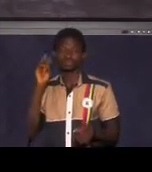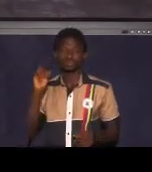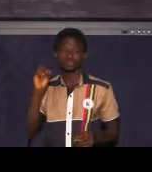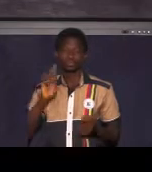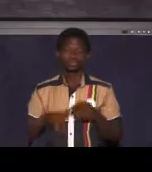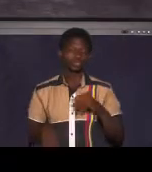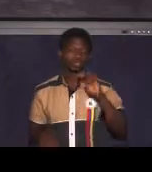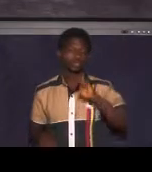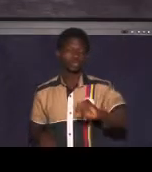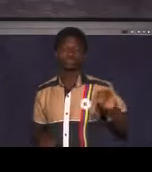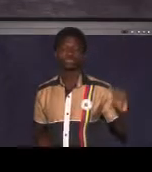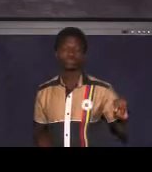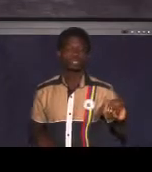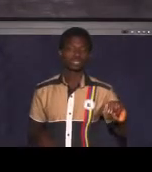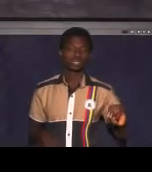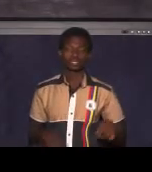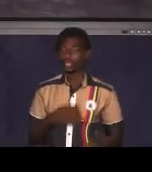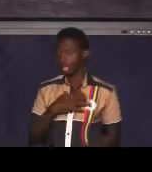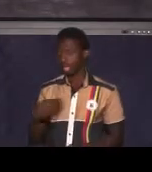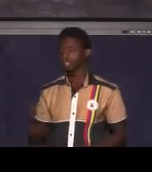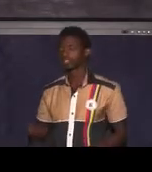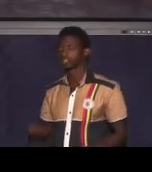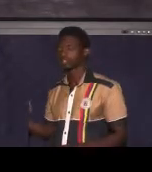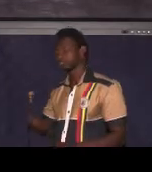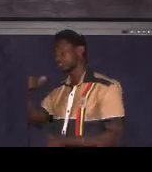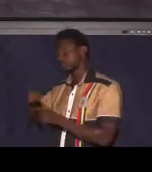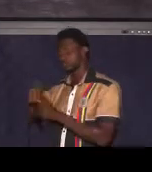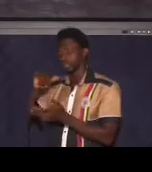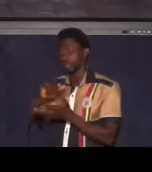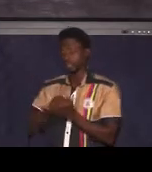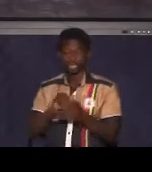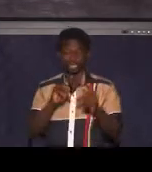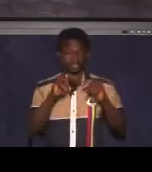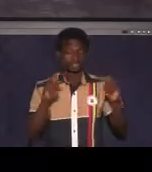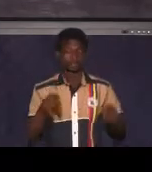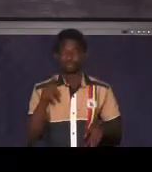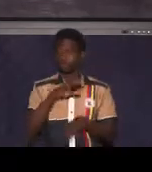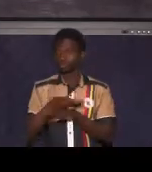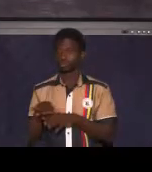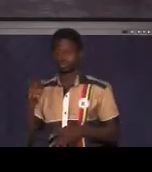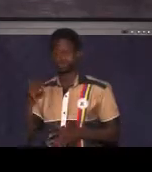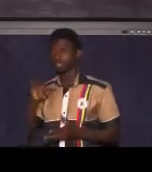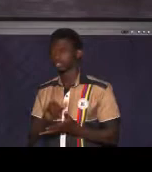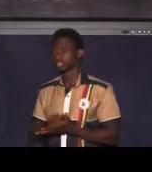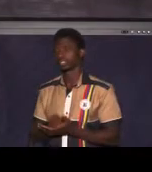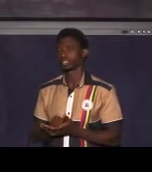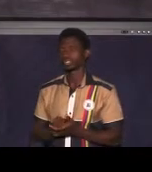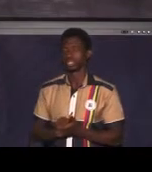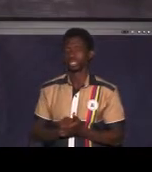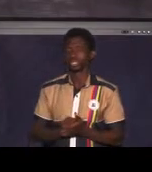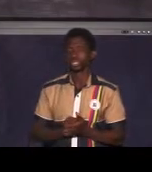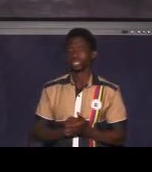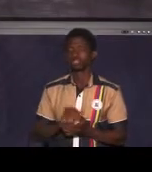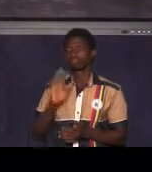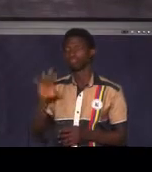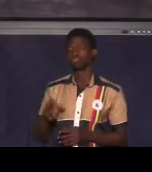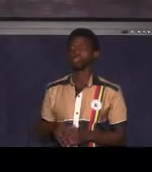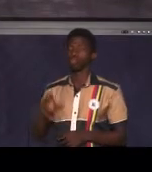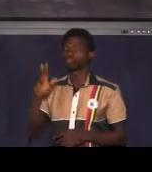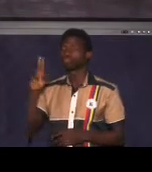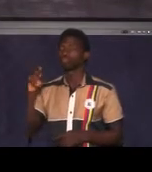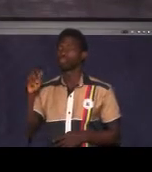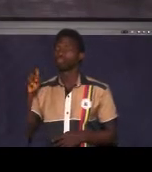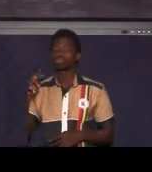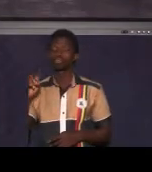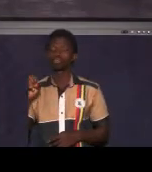centimeters to millimeters. And remember that table. You don't need that book, that's